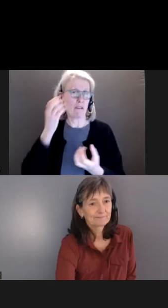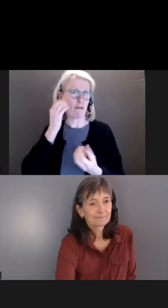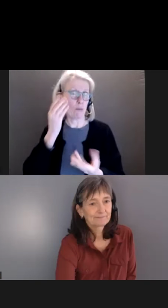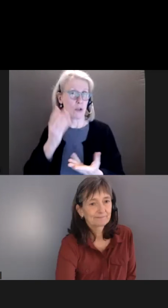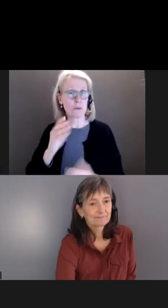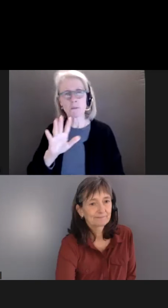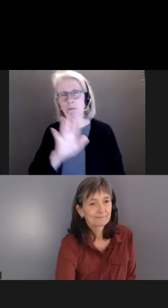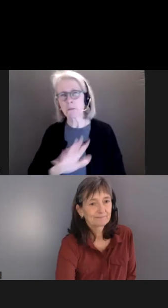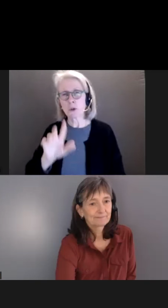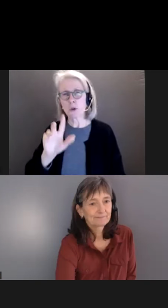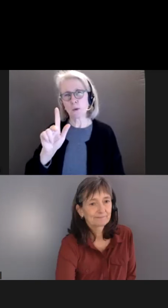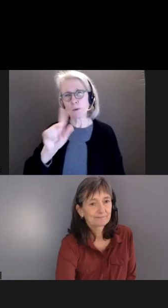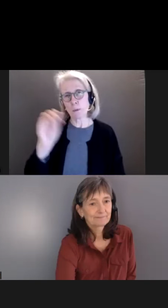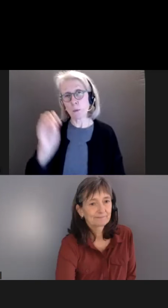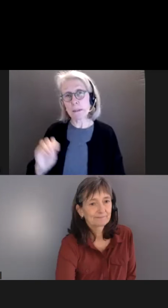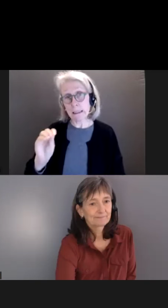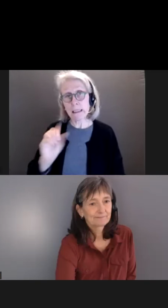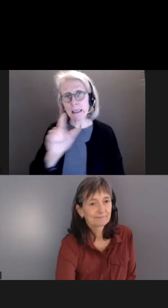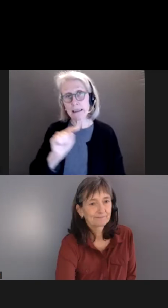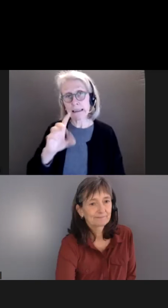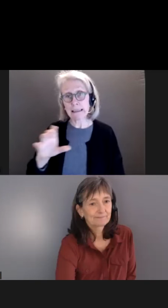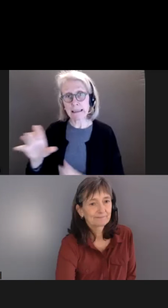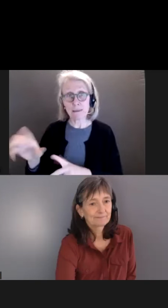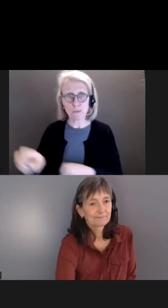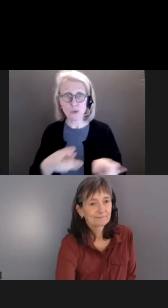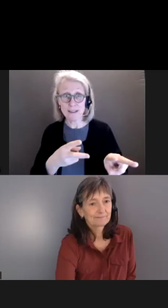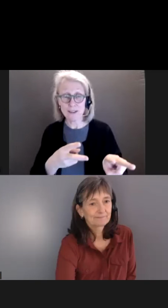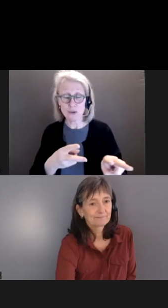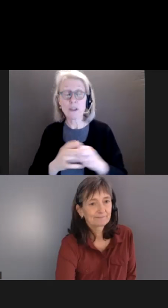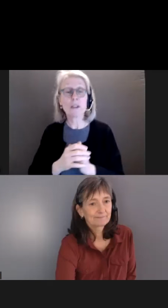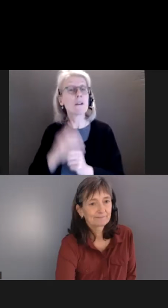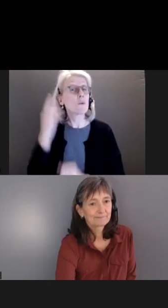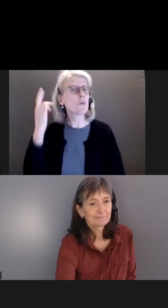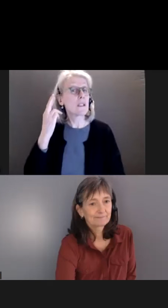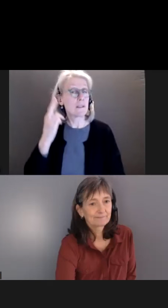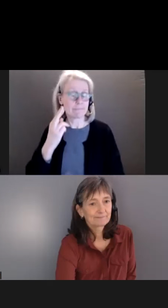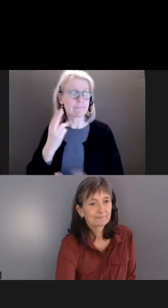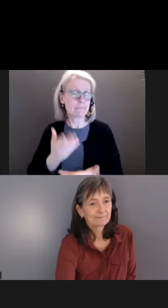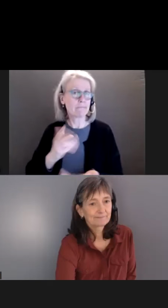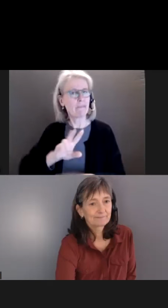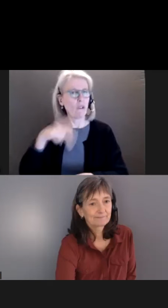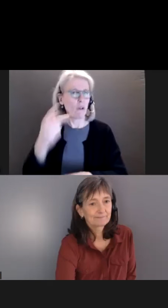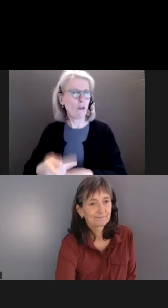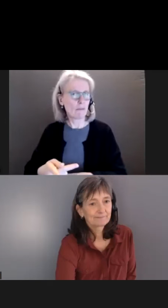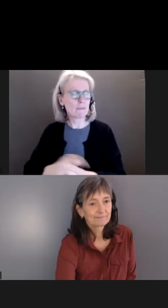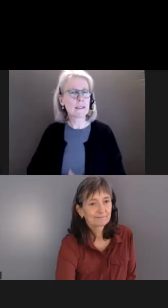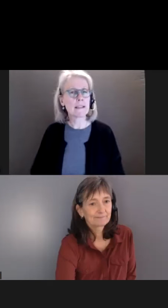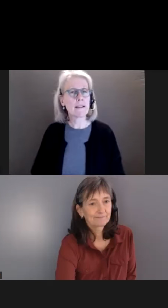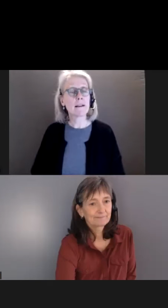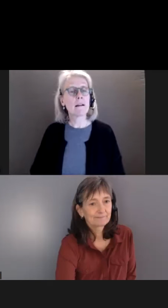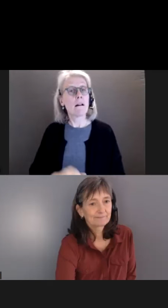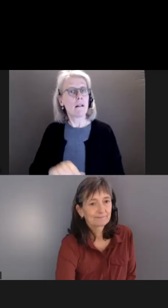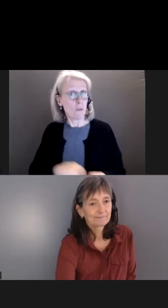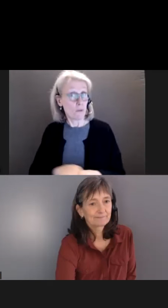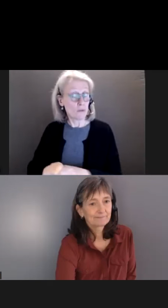many as 23% of long-term care home admissions in Canada are attributable to falls. Falls are also one of the